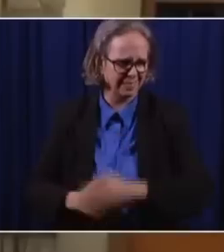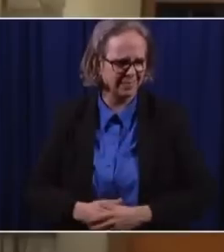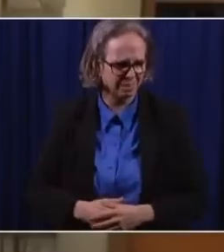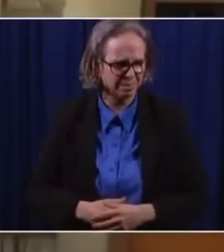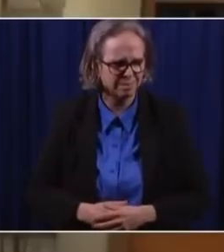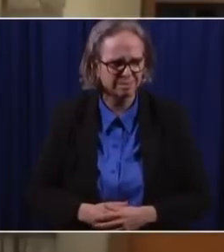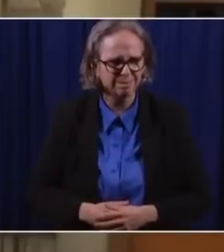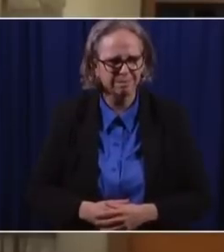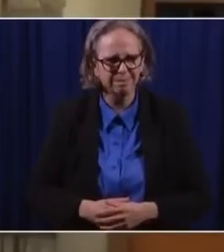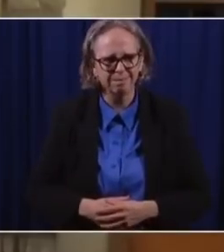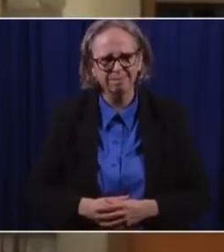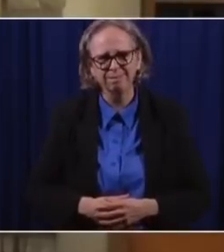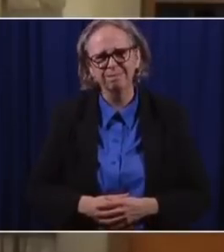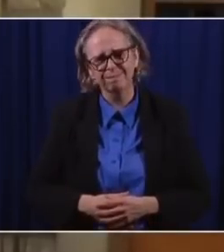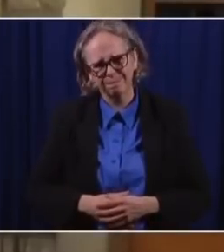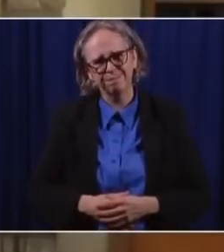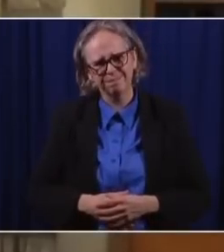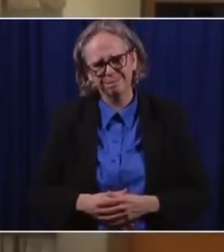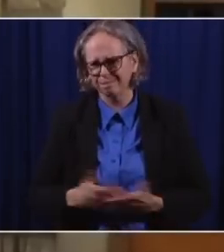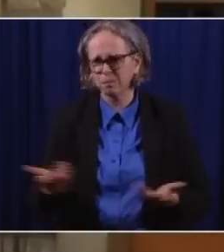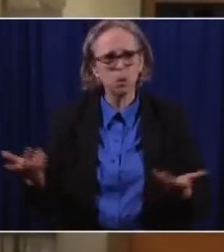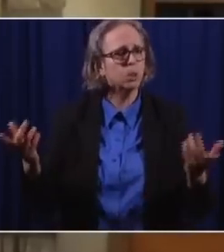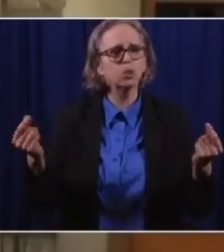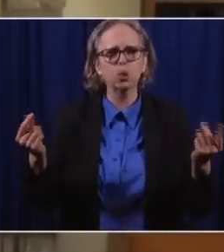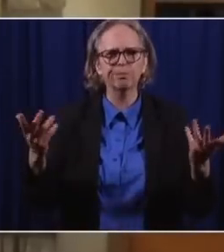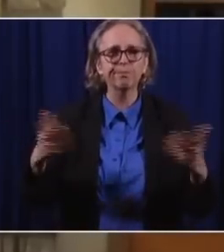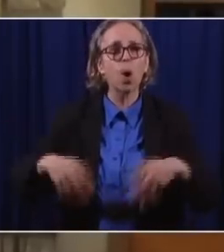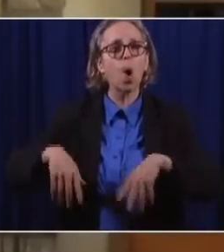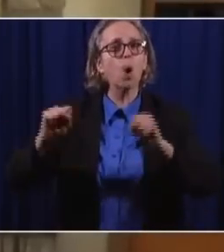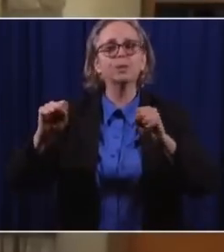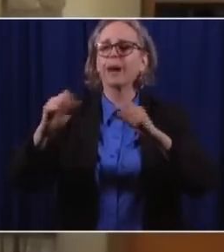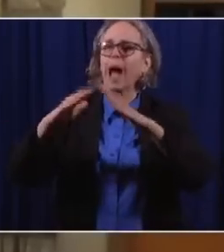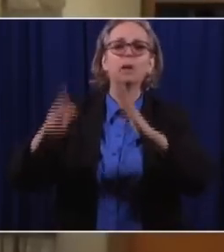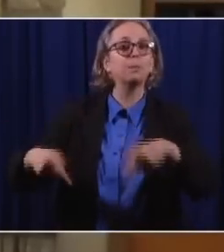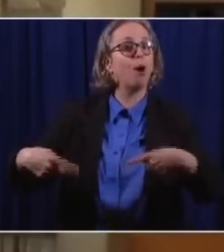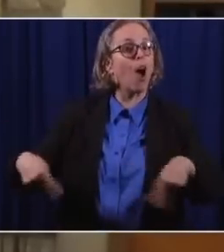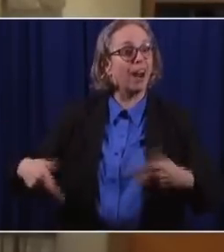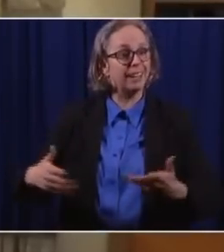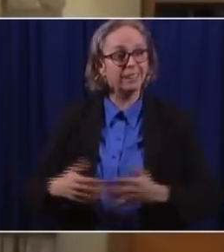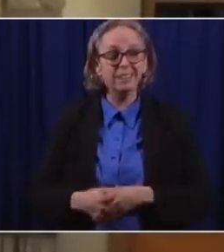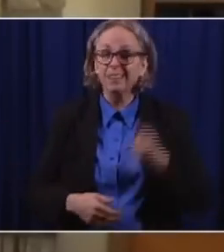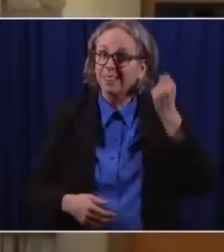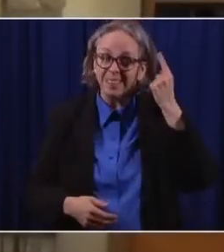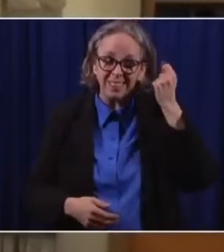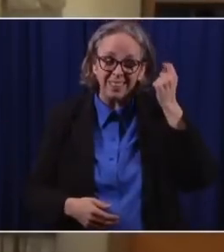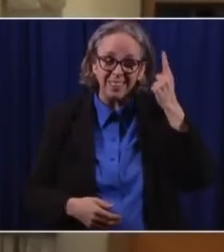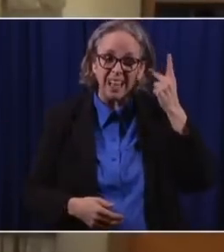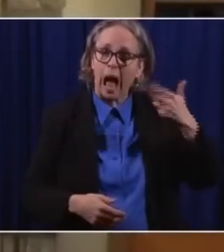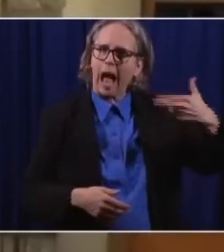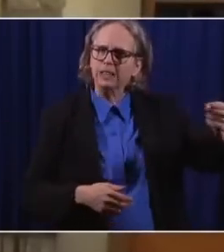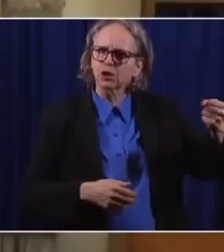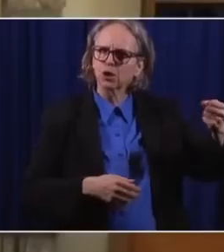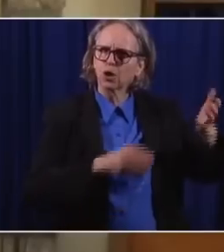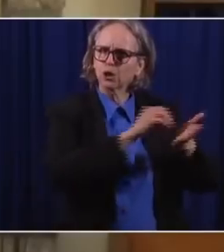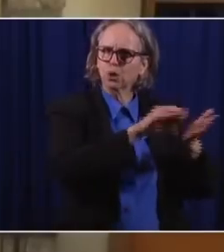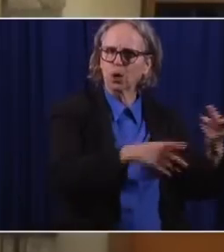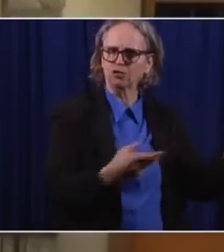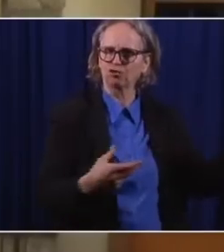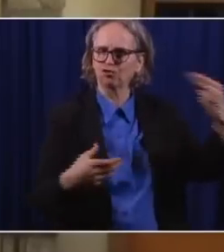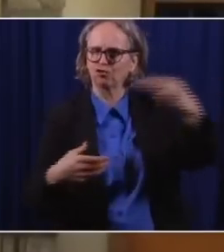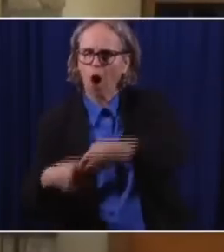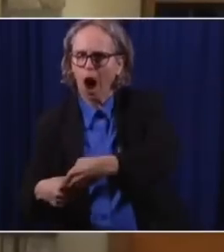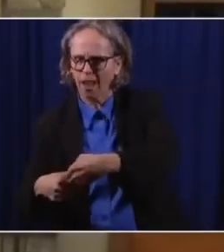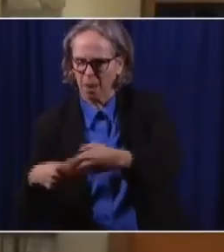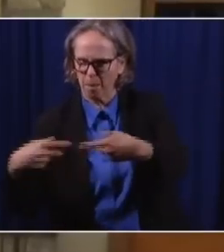College students hosted a house party that high schoolers attended on October 24th. About 80